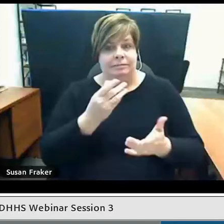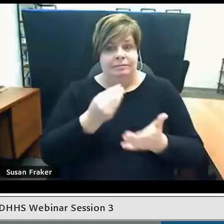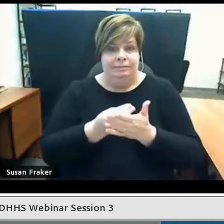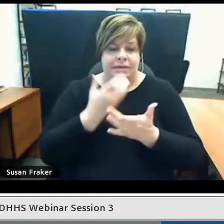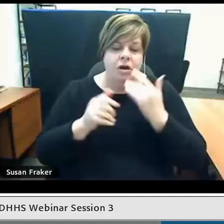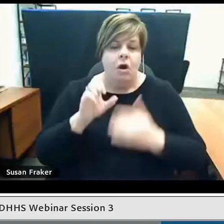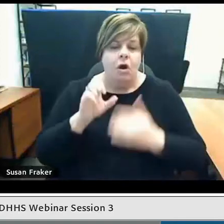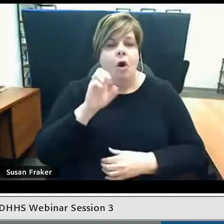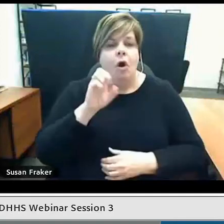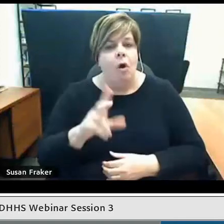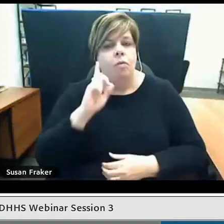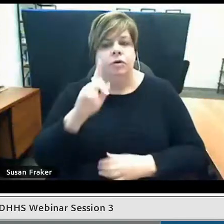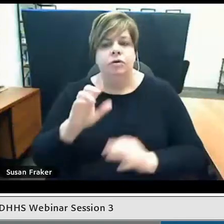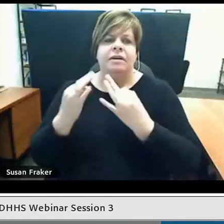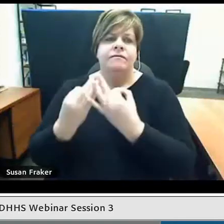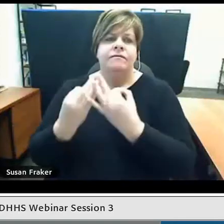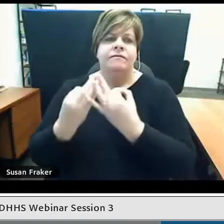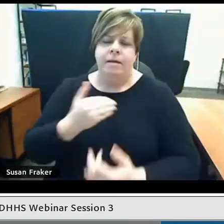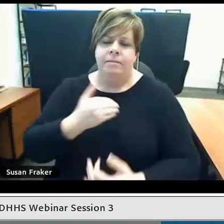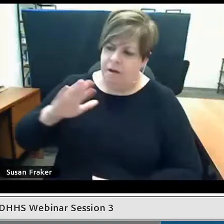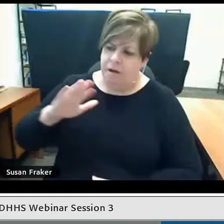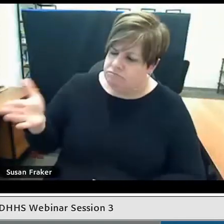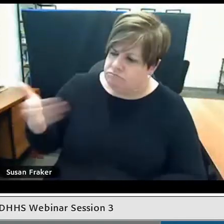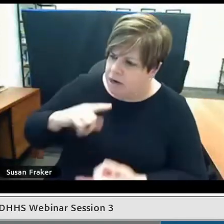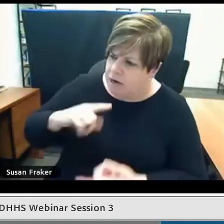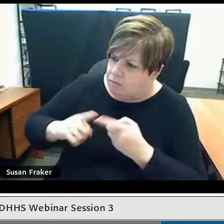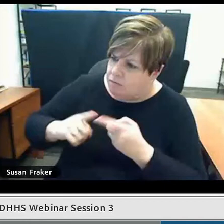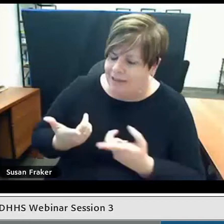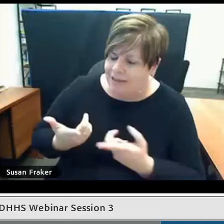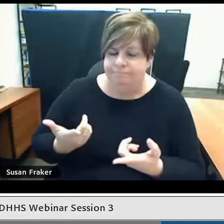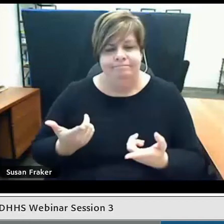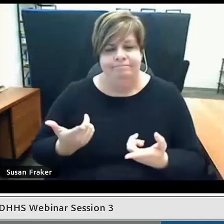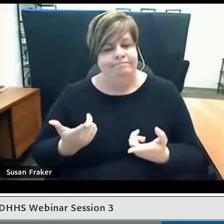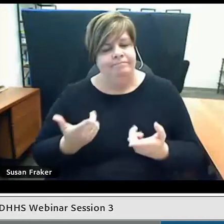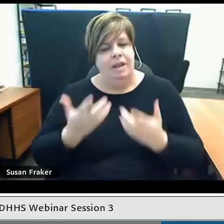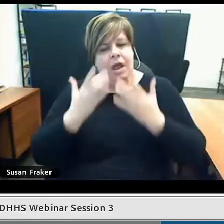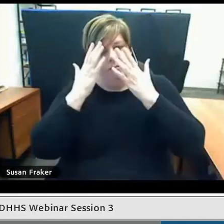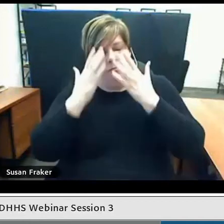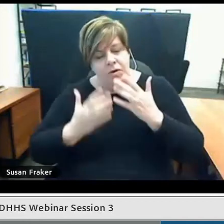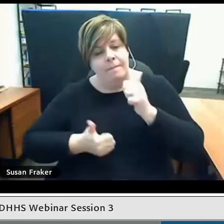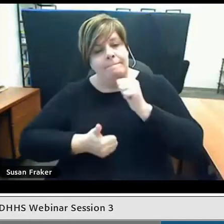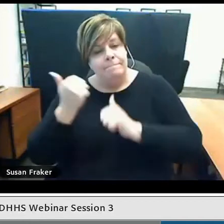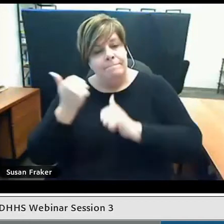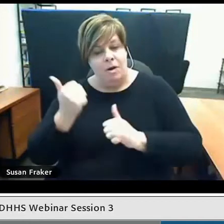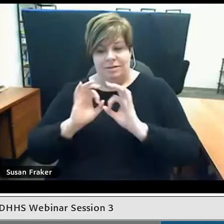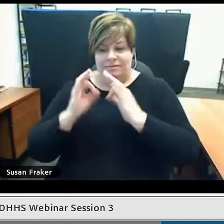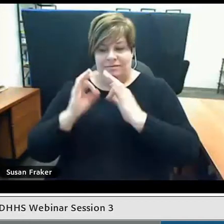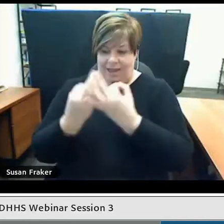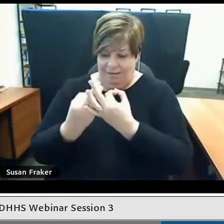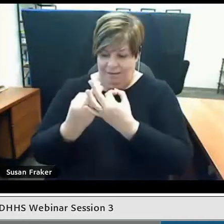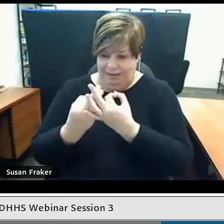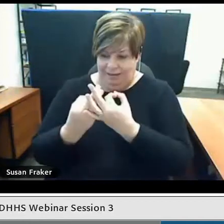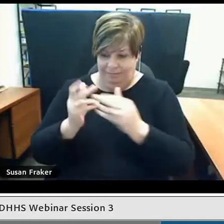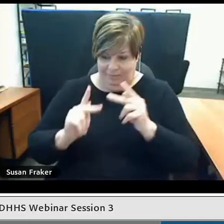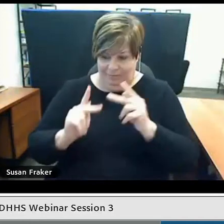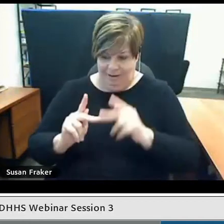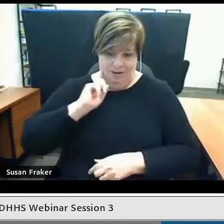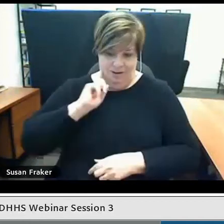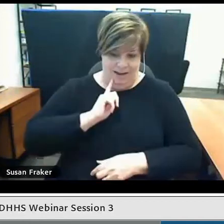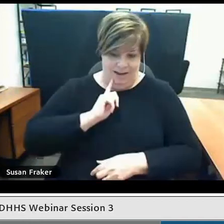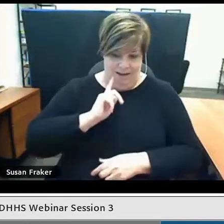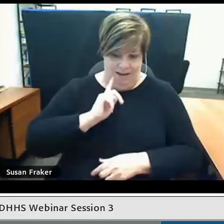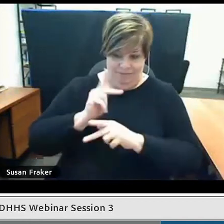well, let's use a family member or a friend. Unfortunately, most family members of people who are deaf and use ASO are